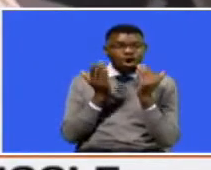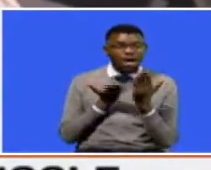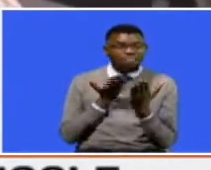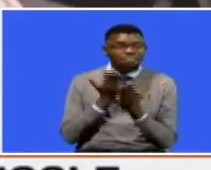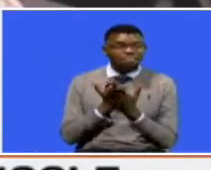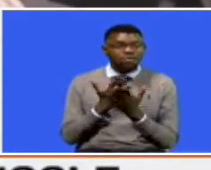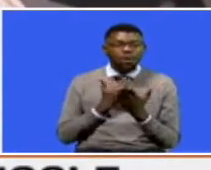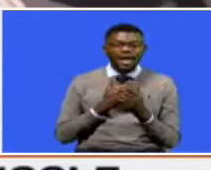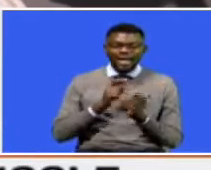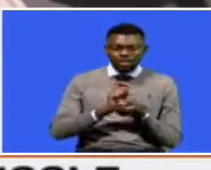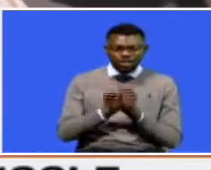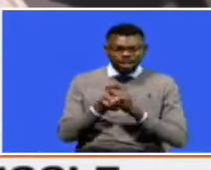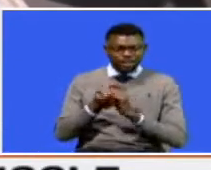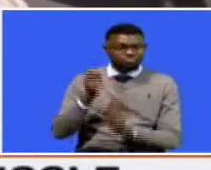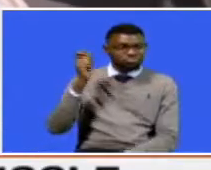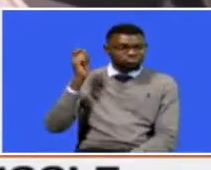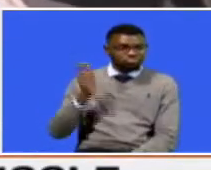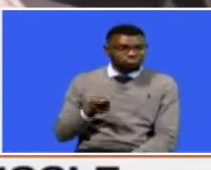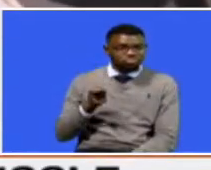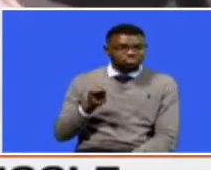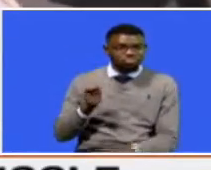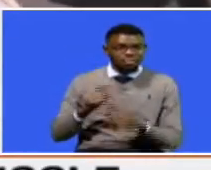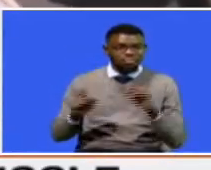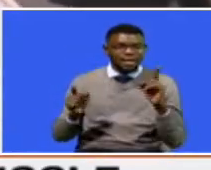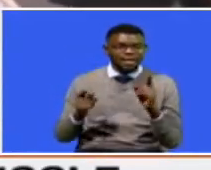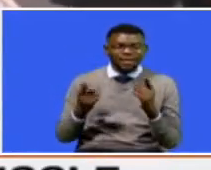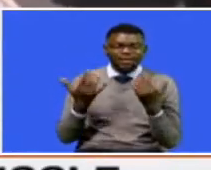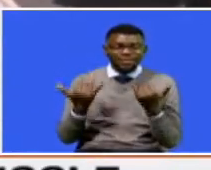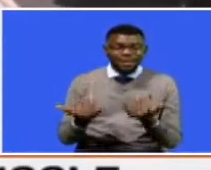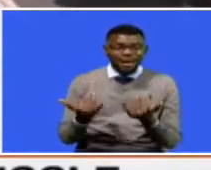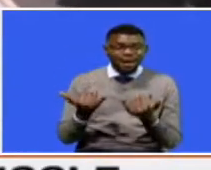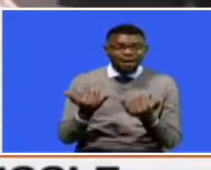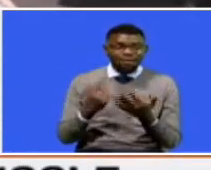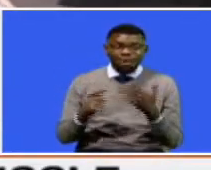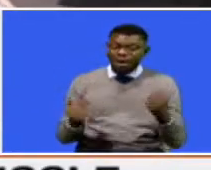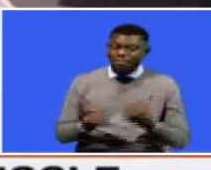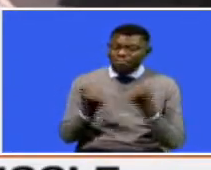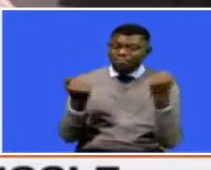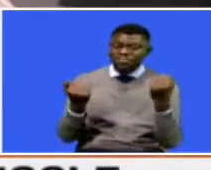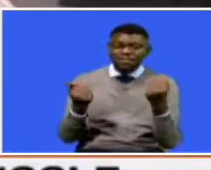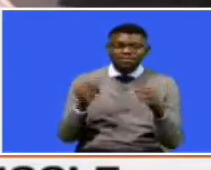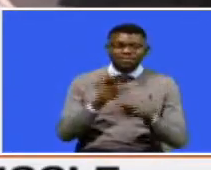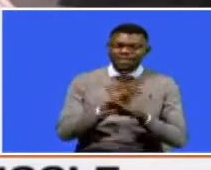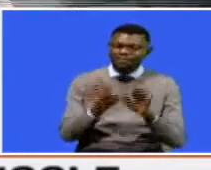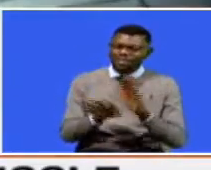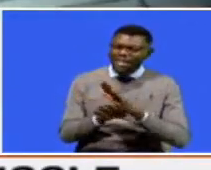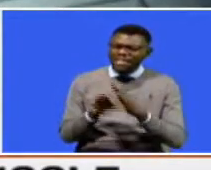of the judgment to an extent of actually removing all the public.